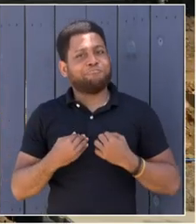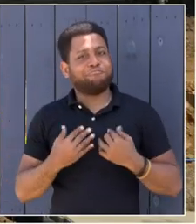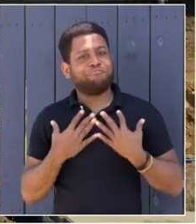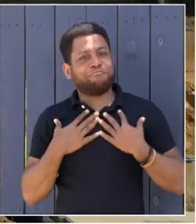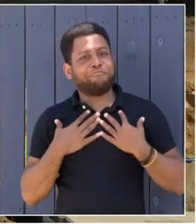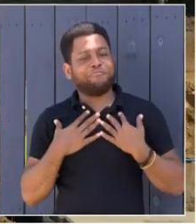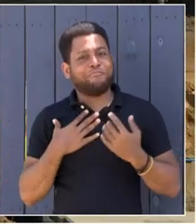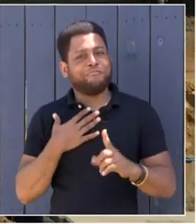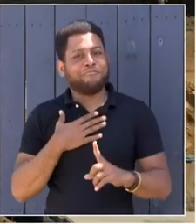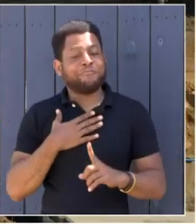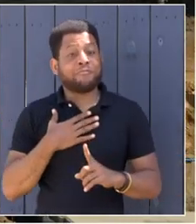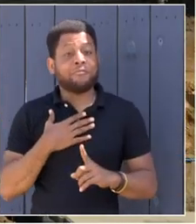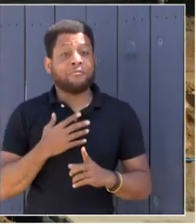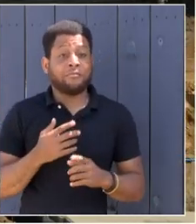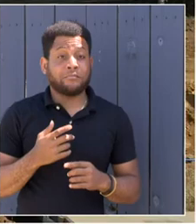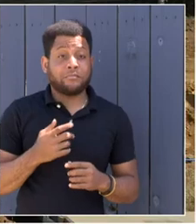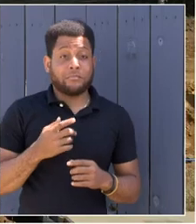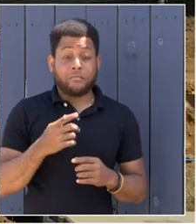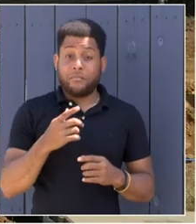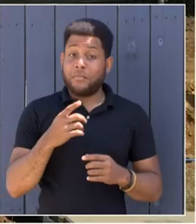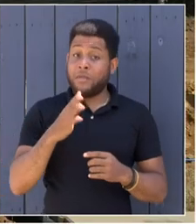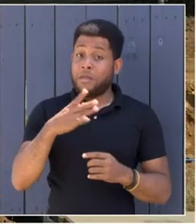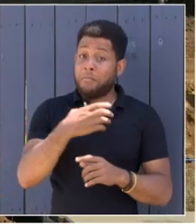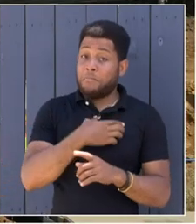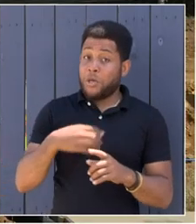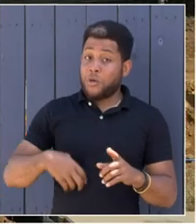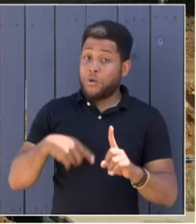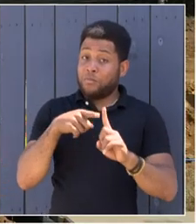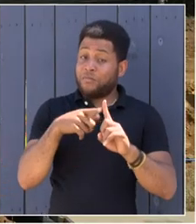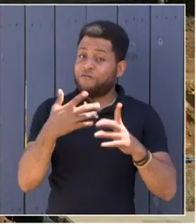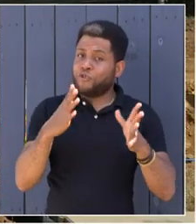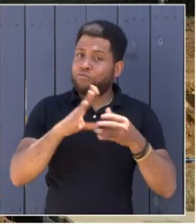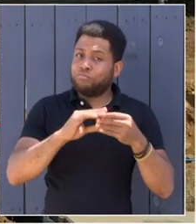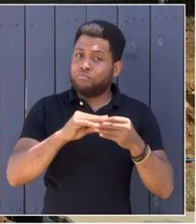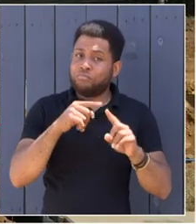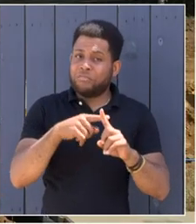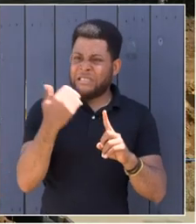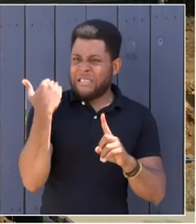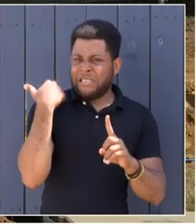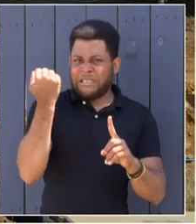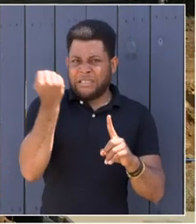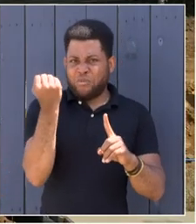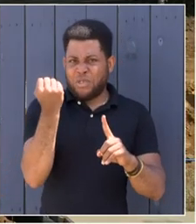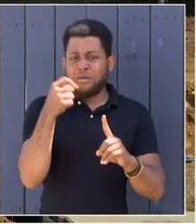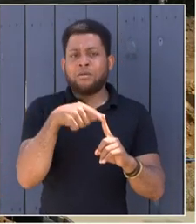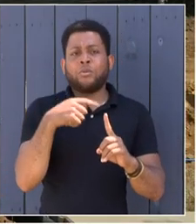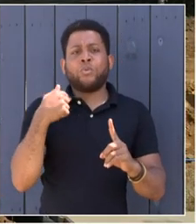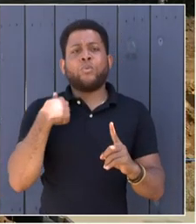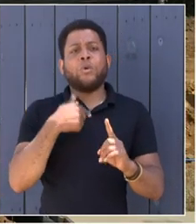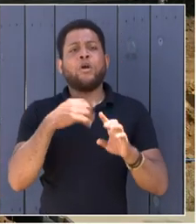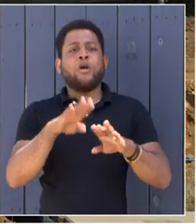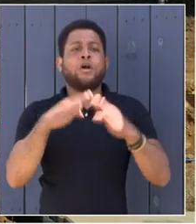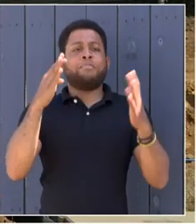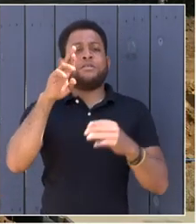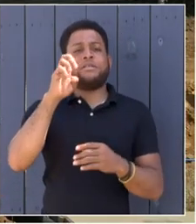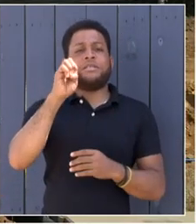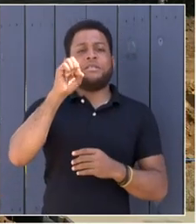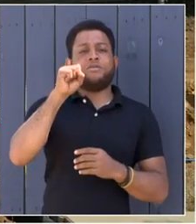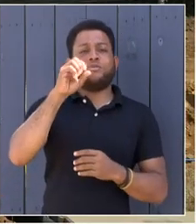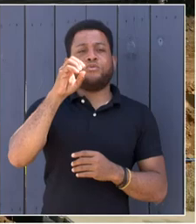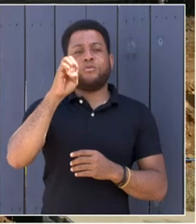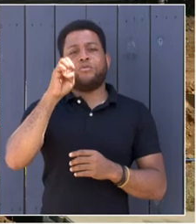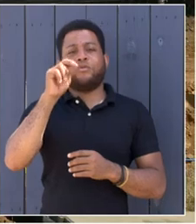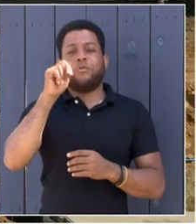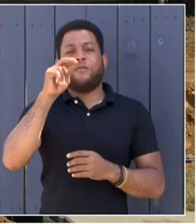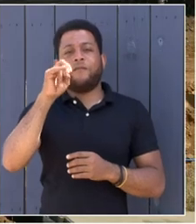mayor mentioned on Saturday, we opened Reservoir Park Recreation Center at McMillan. It's a project that is